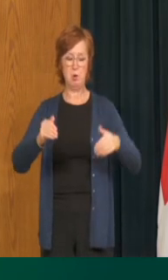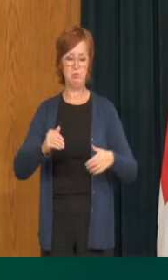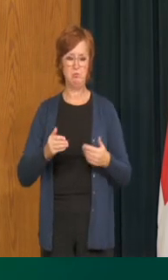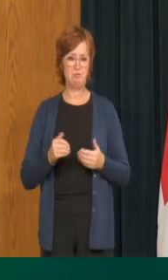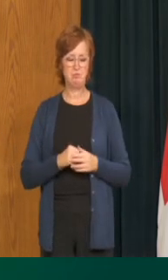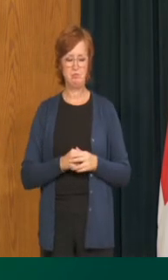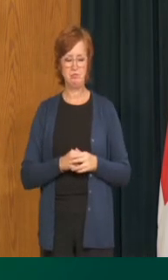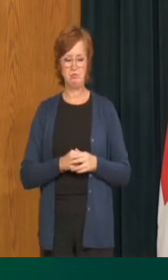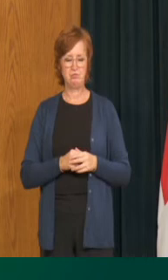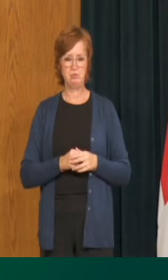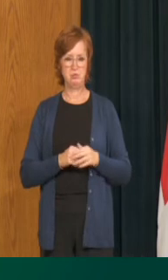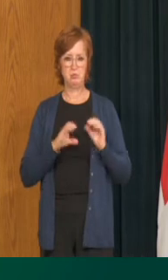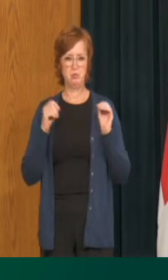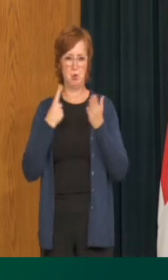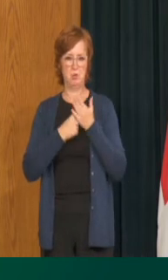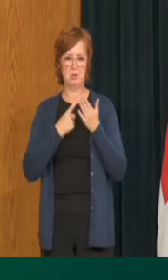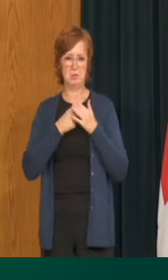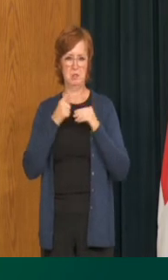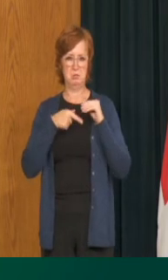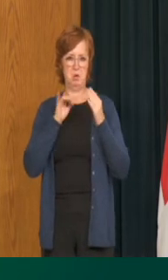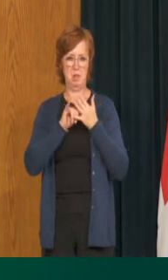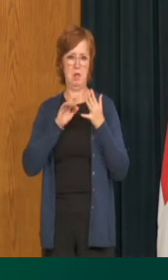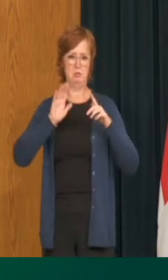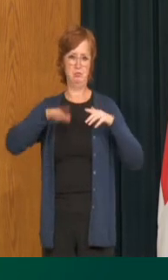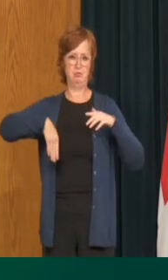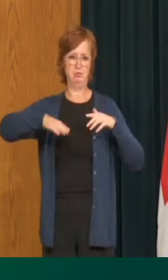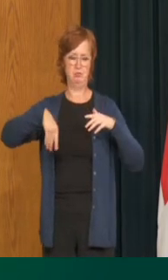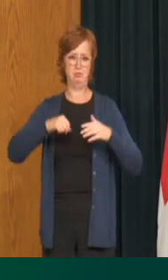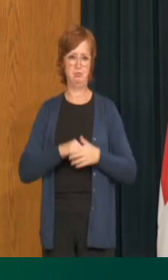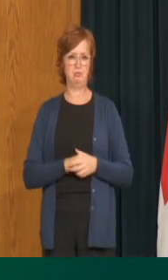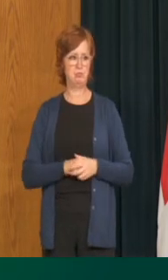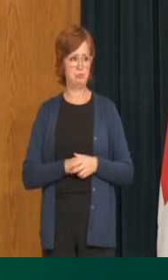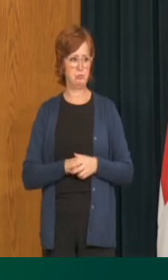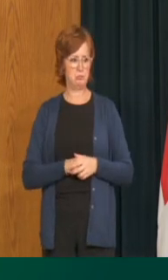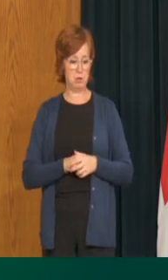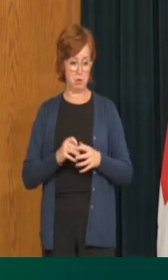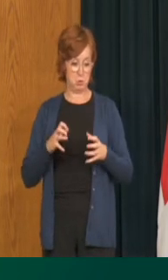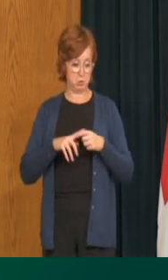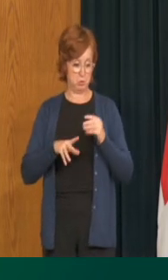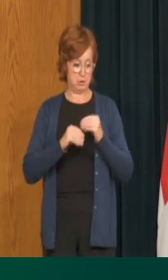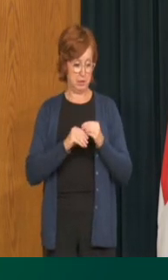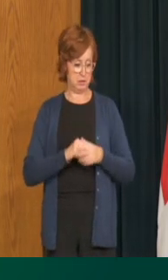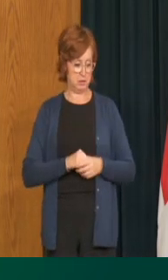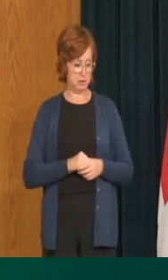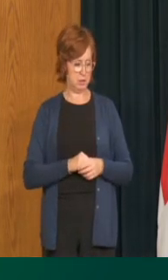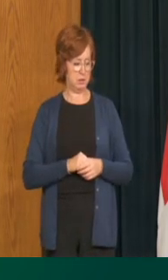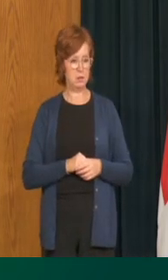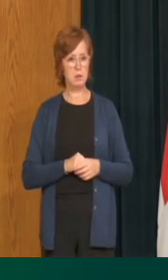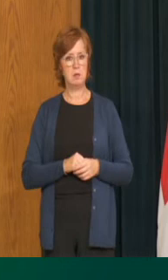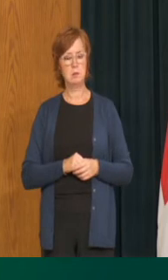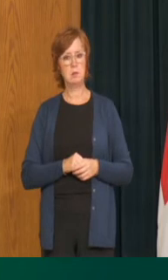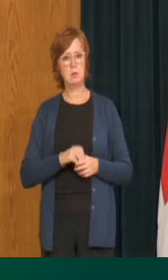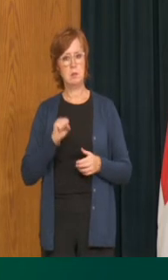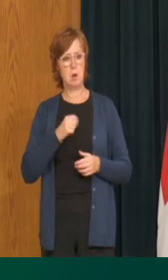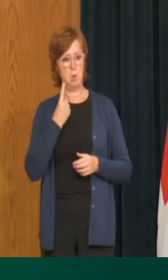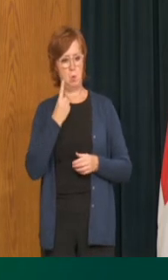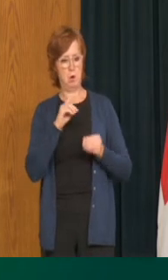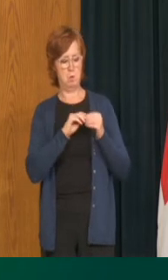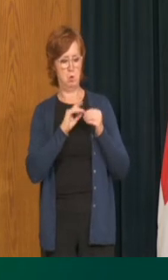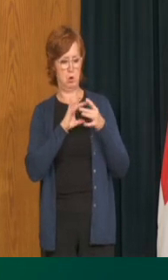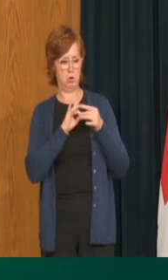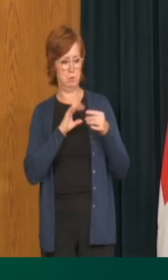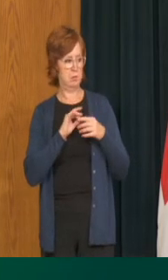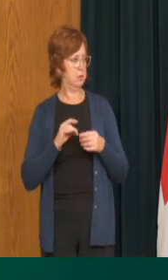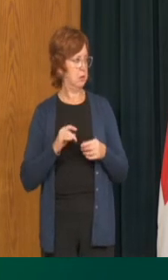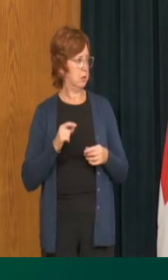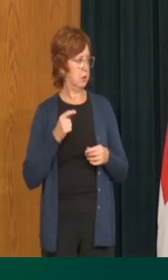again, there's no discussion about that at this point in time. If you have anything to add to that, Doctor? Yeah, I think what I'd like to say is, and I'm just looking at